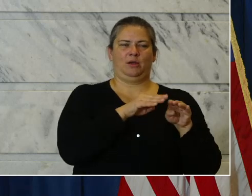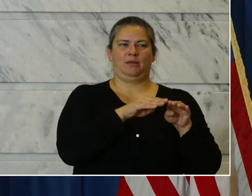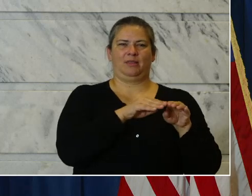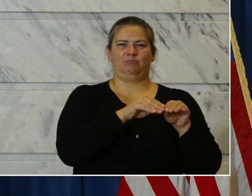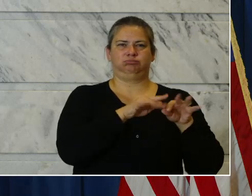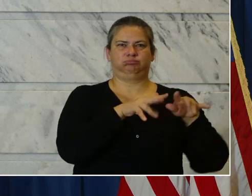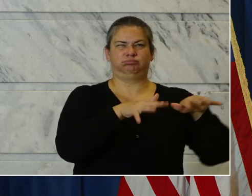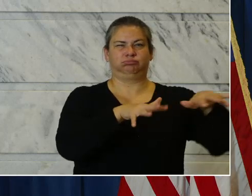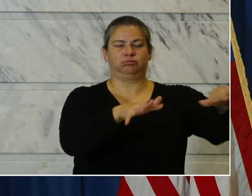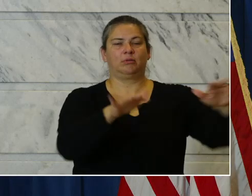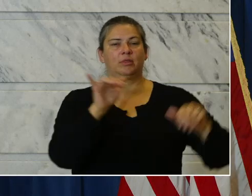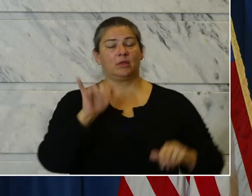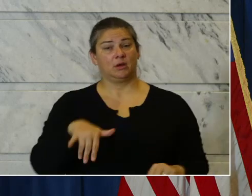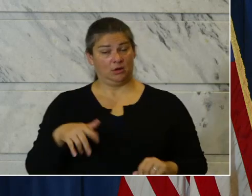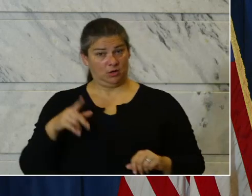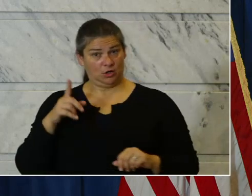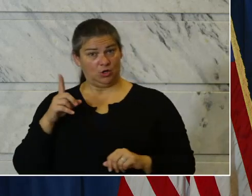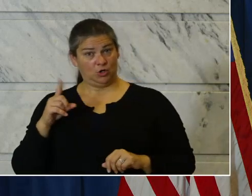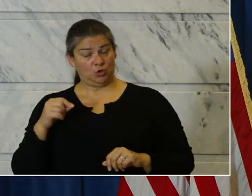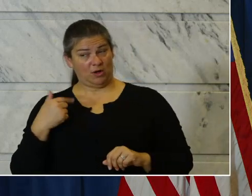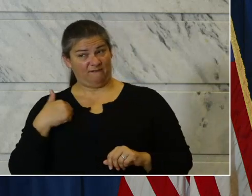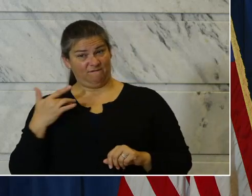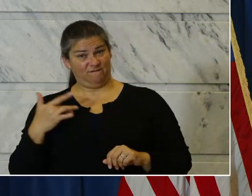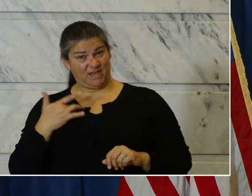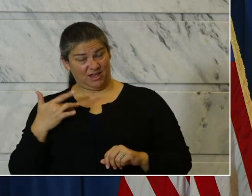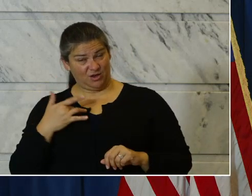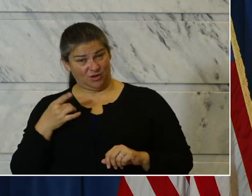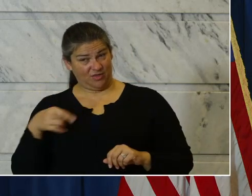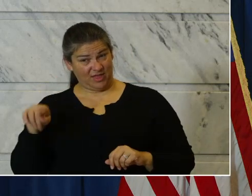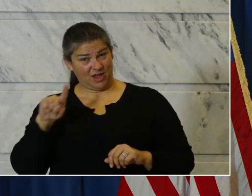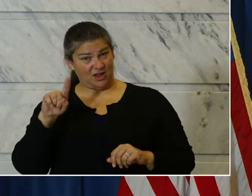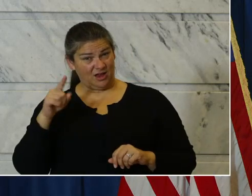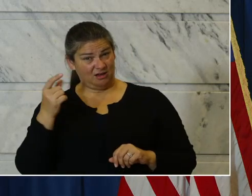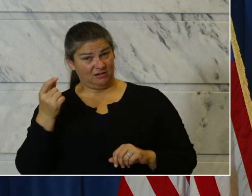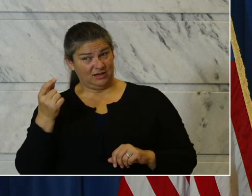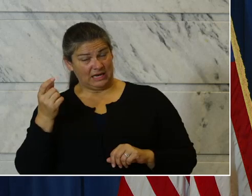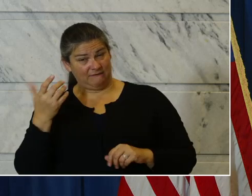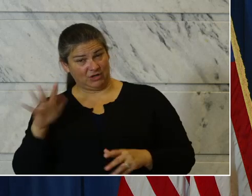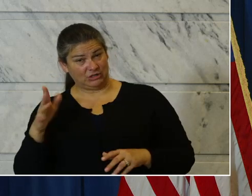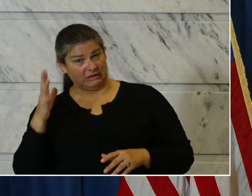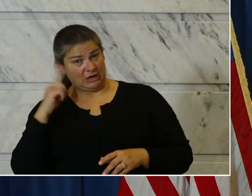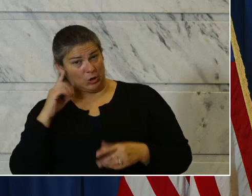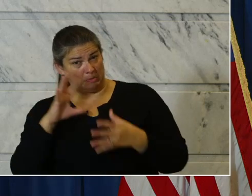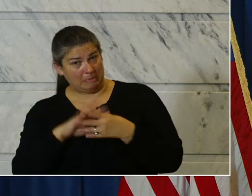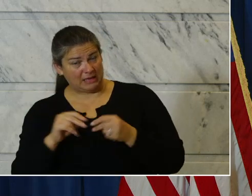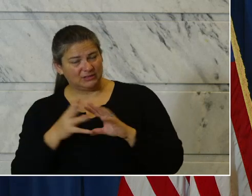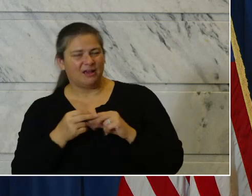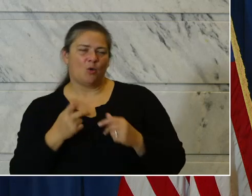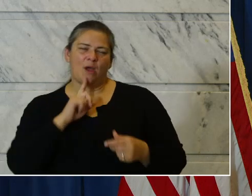are getting it? I think they're trying. I think it's tough to judge